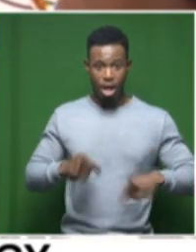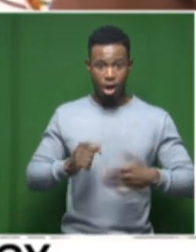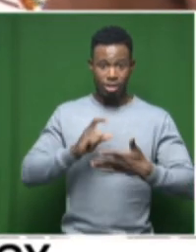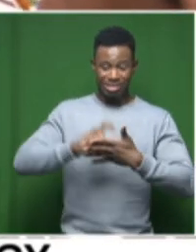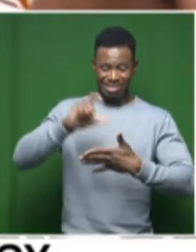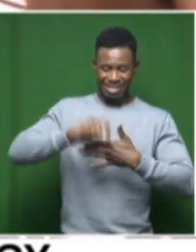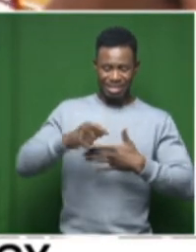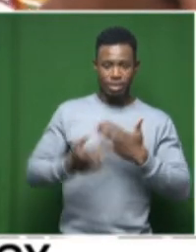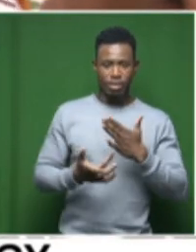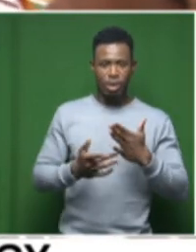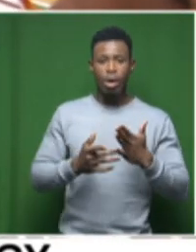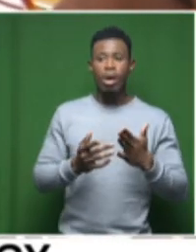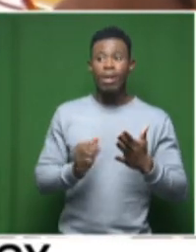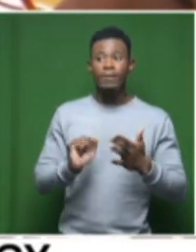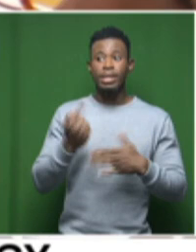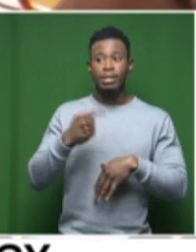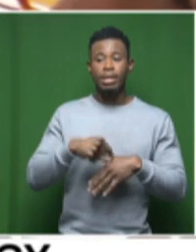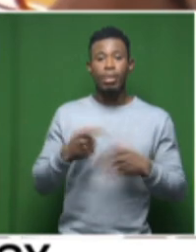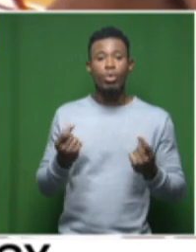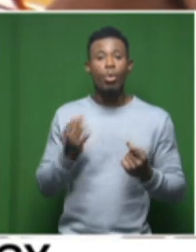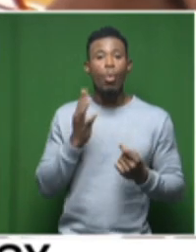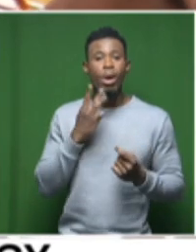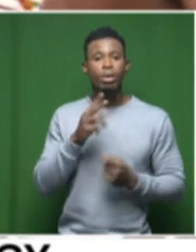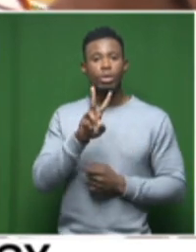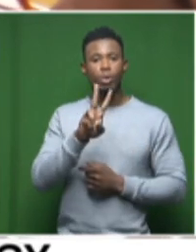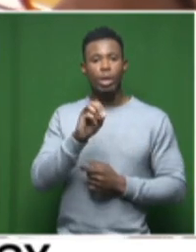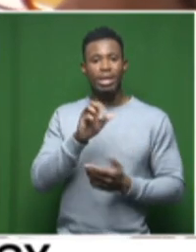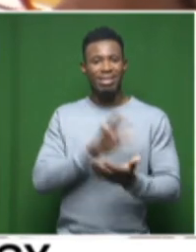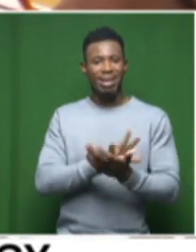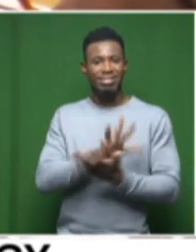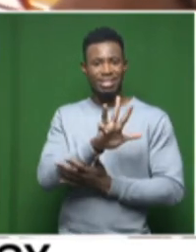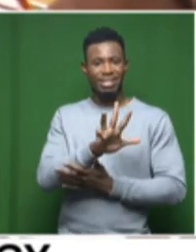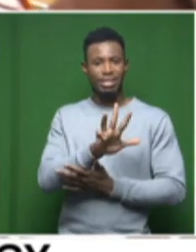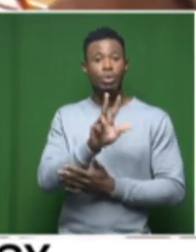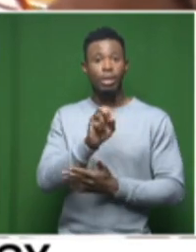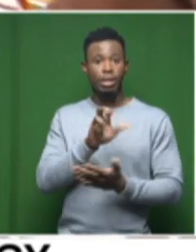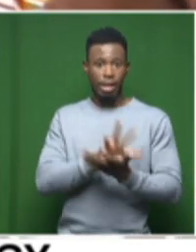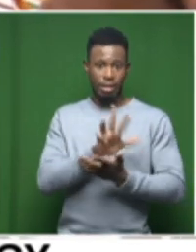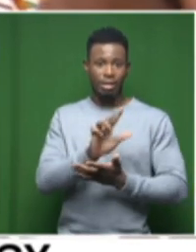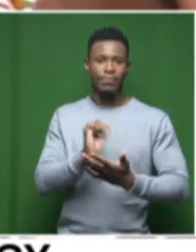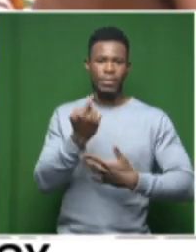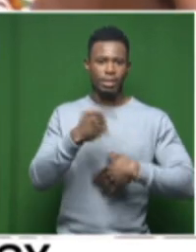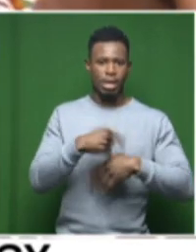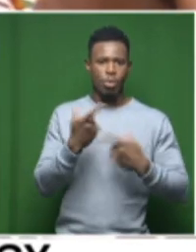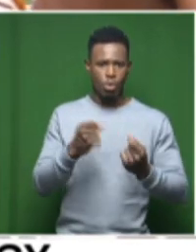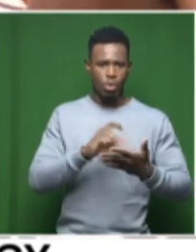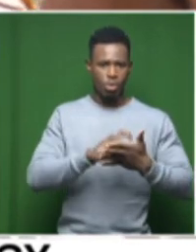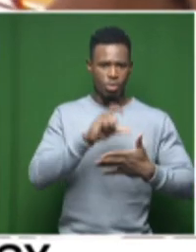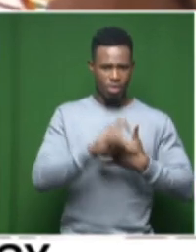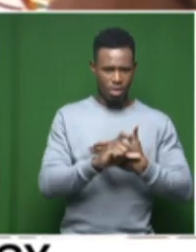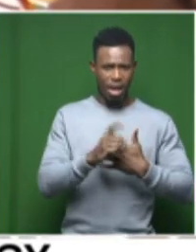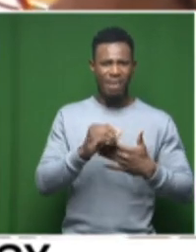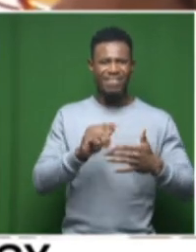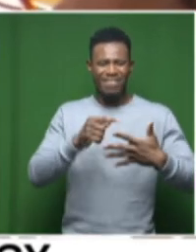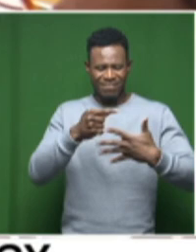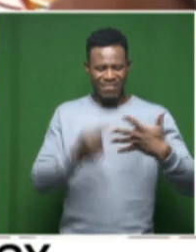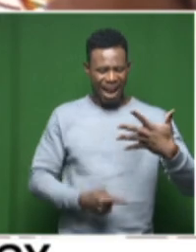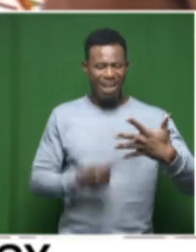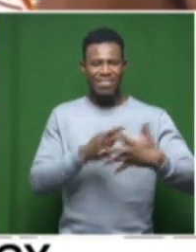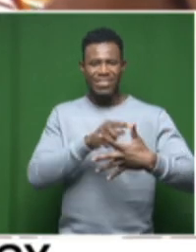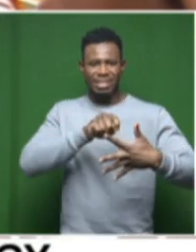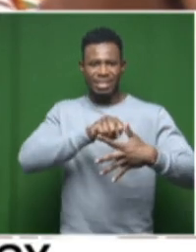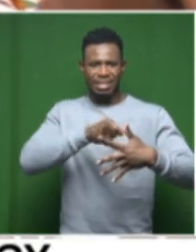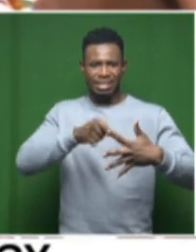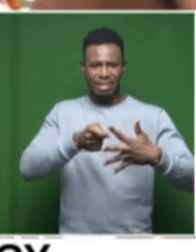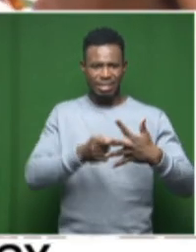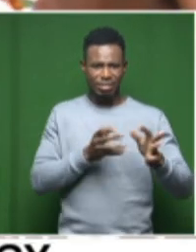one in 2019, where we had five key themes that were addressed in terms of uptake, not only in government, but also in the private